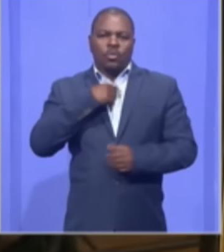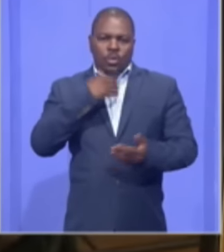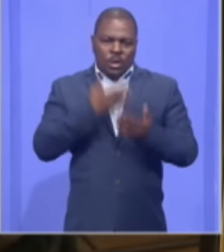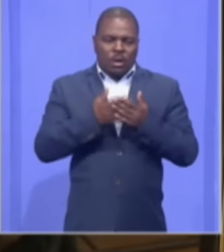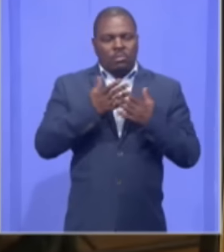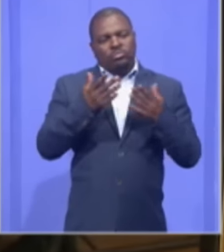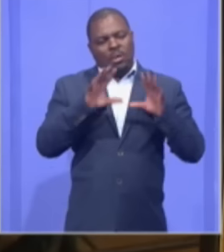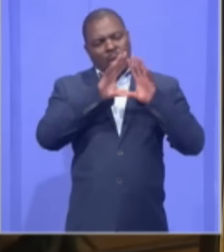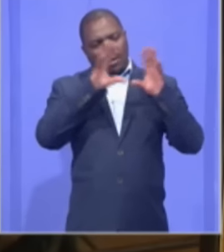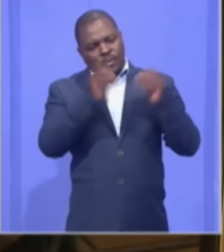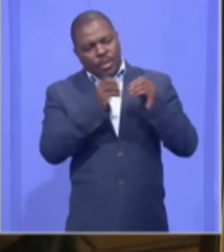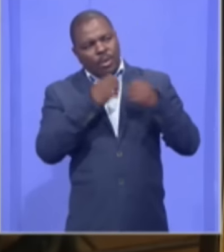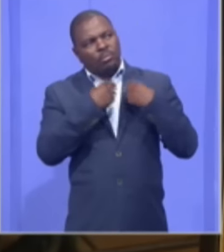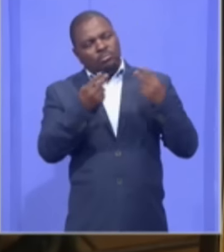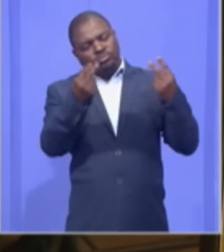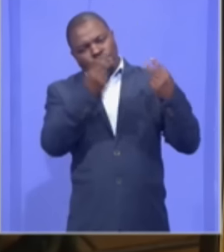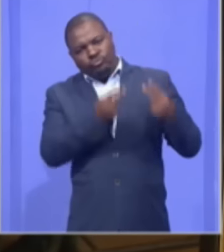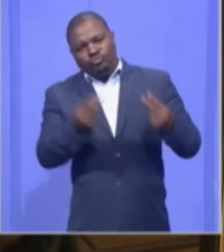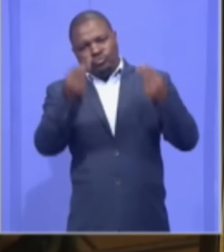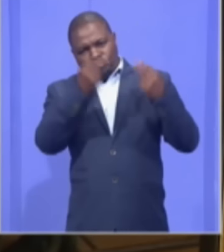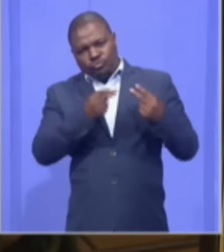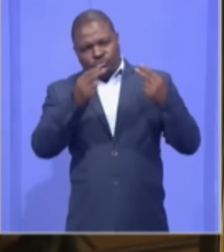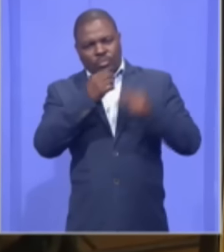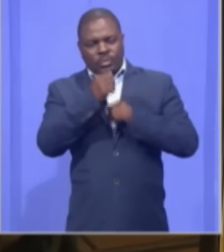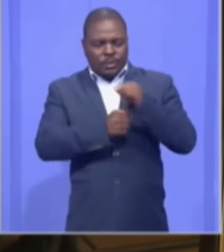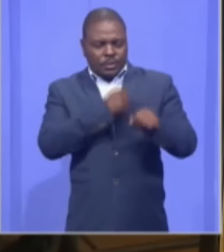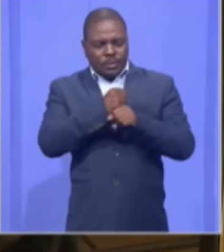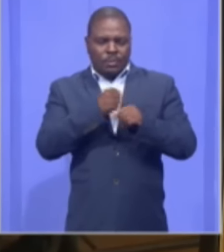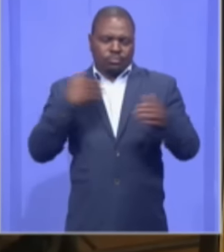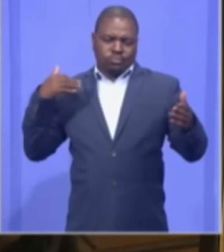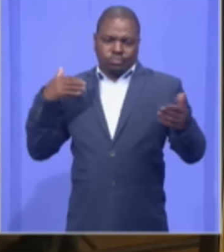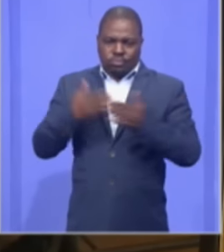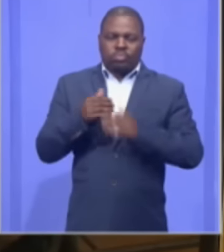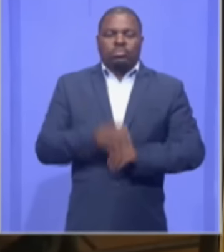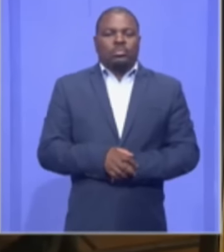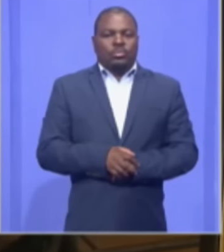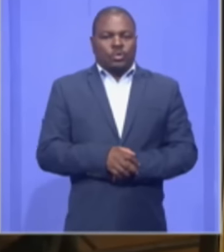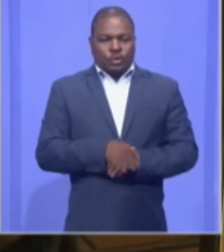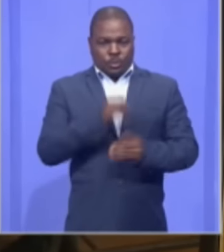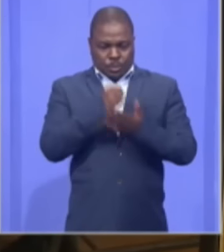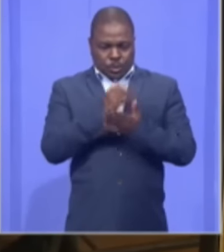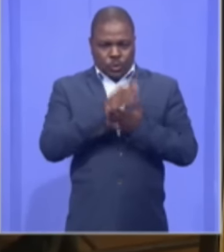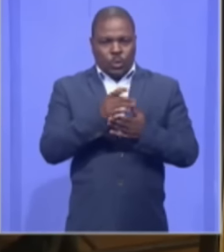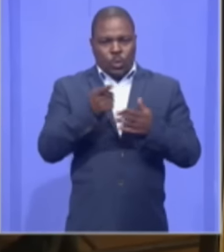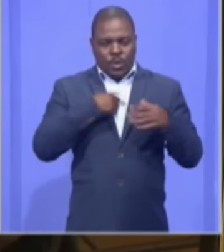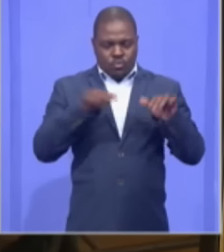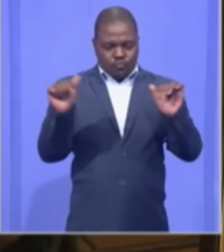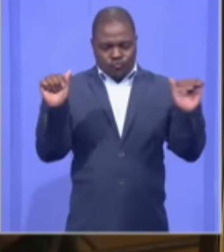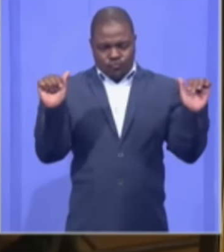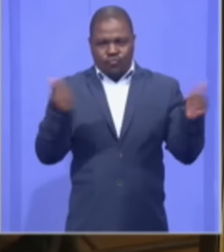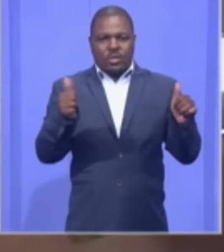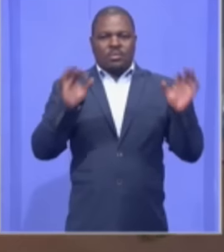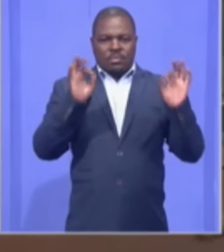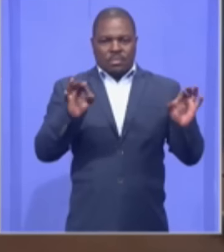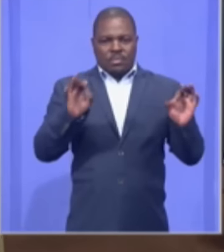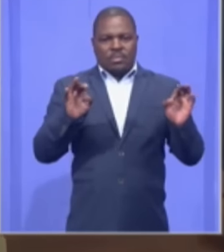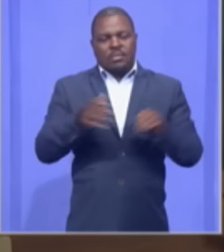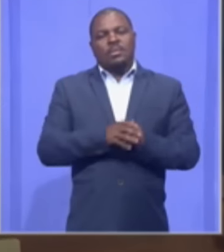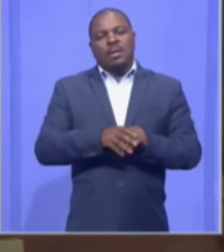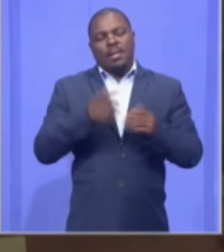revise all the things that we've done throughout the academic year so that we'll be fully ready to write our last